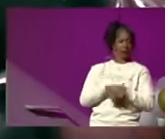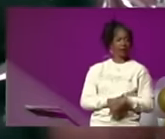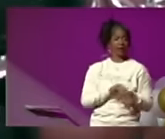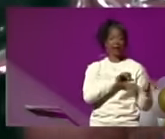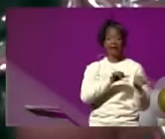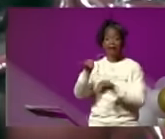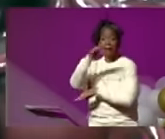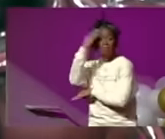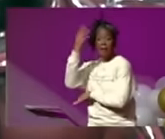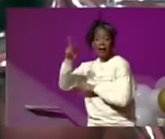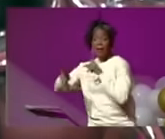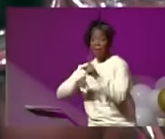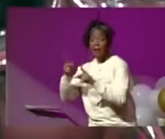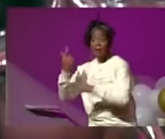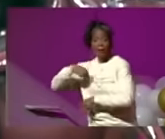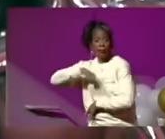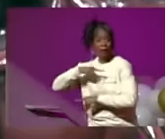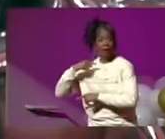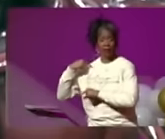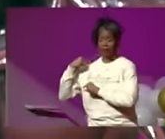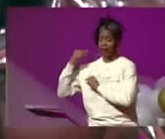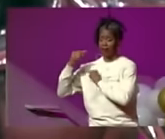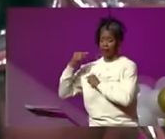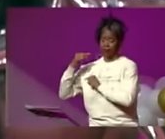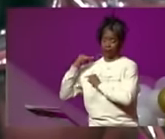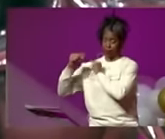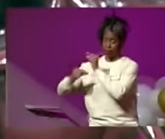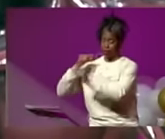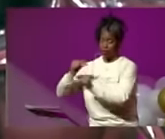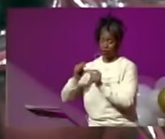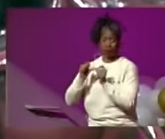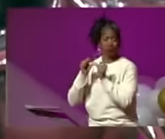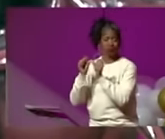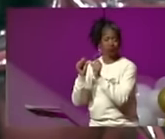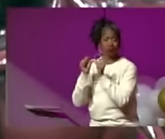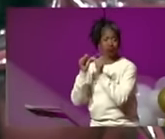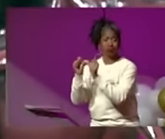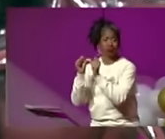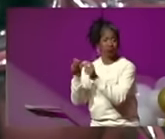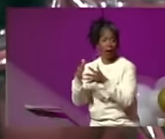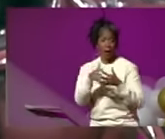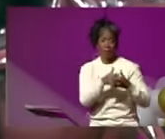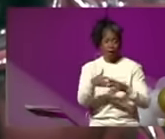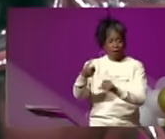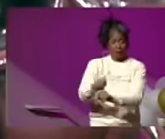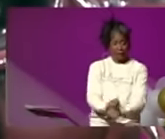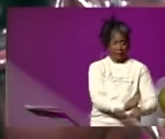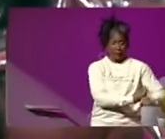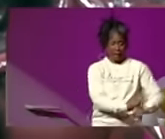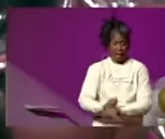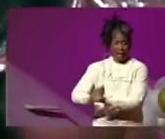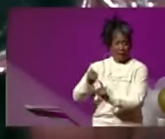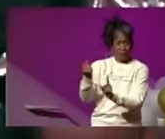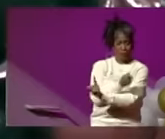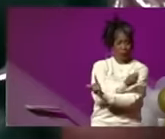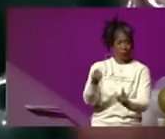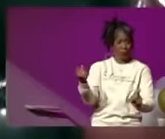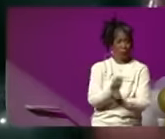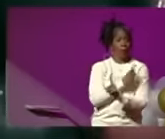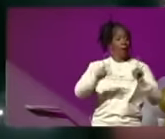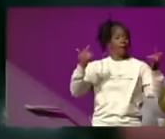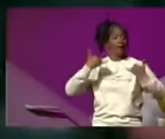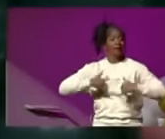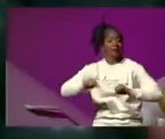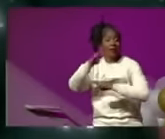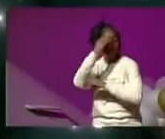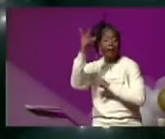it because when America gave us a nightmare, we've kept on dreaming in spite of the American nightmare.